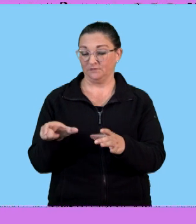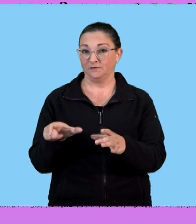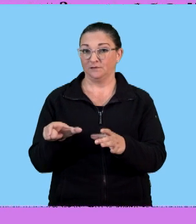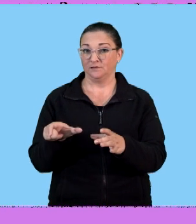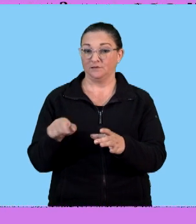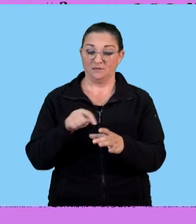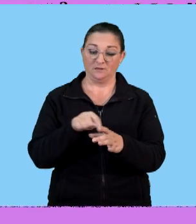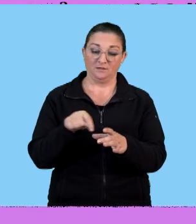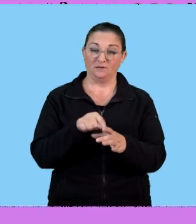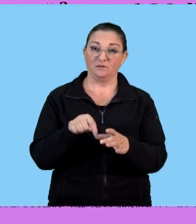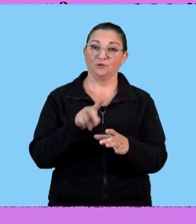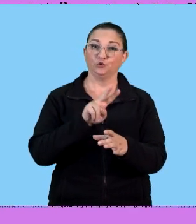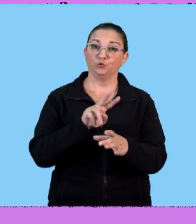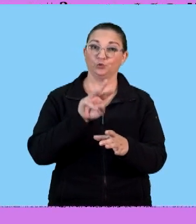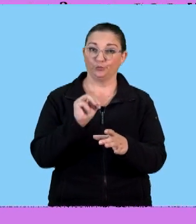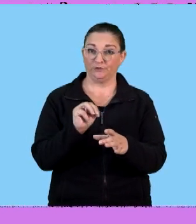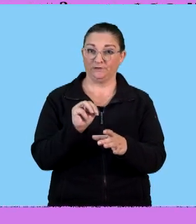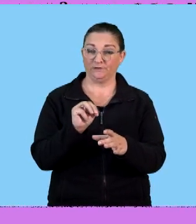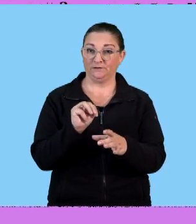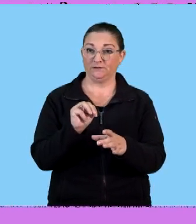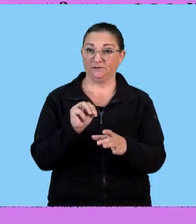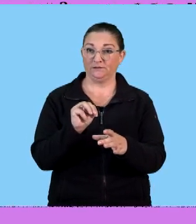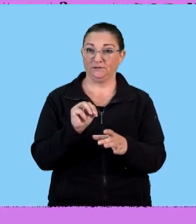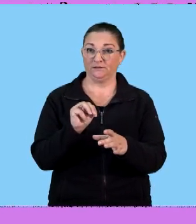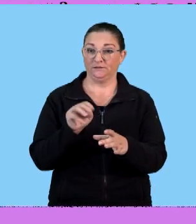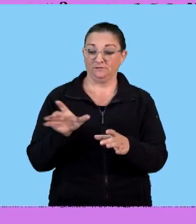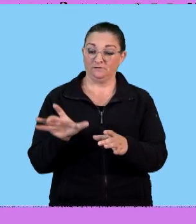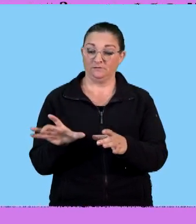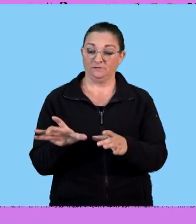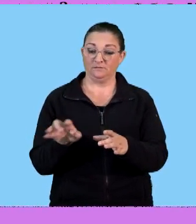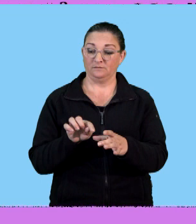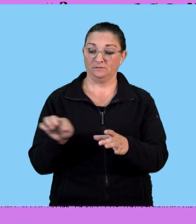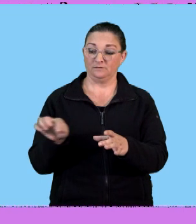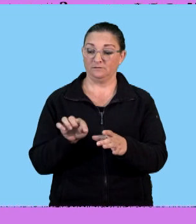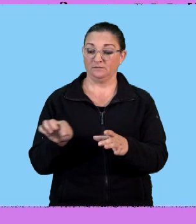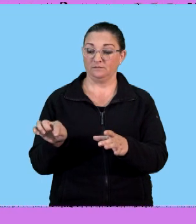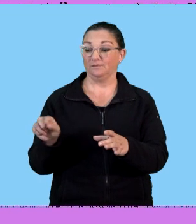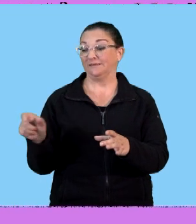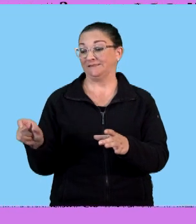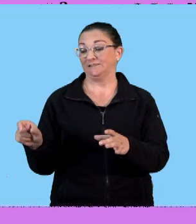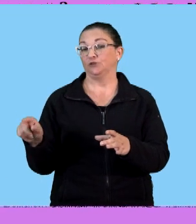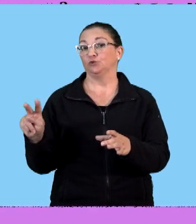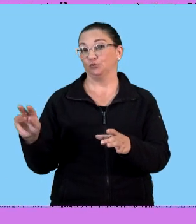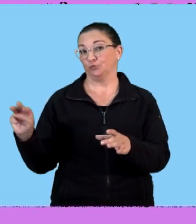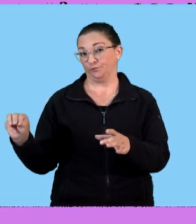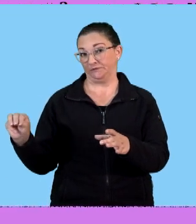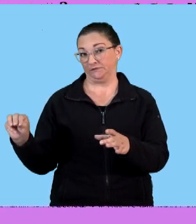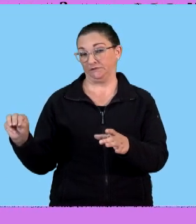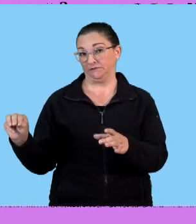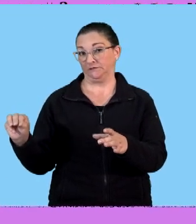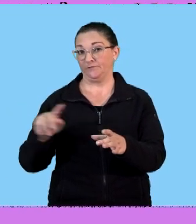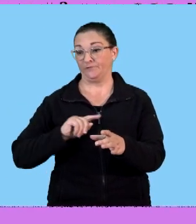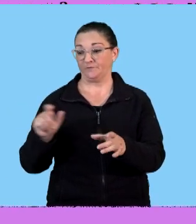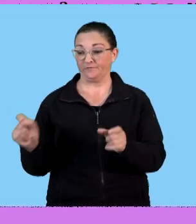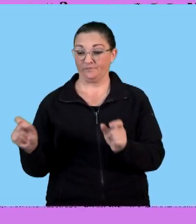So meaning here, from here to here is 2 meters. Then from this part to the fence is also 2 meters. So I